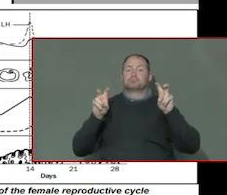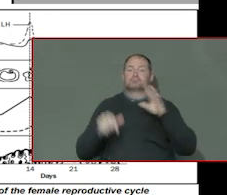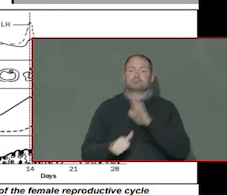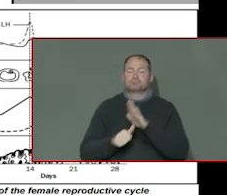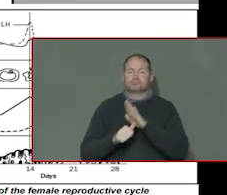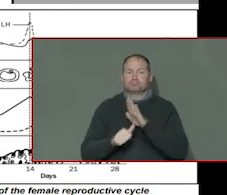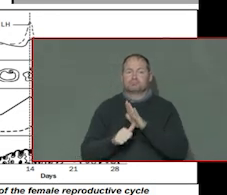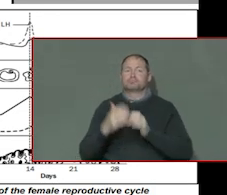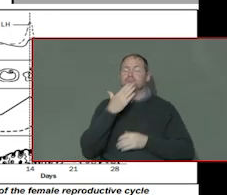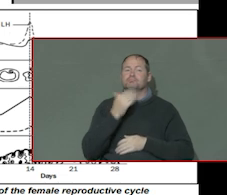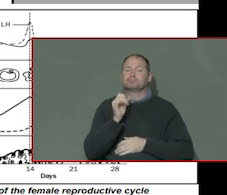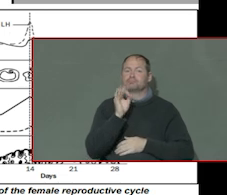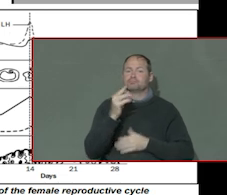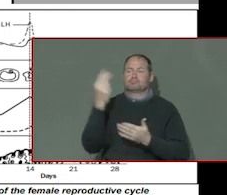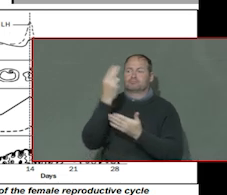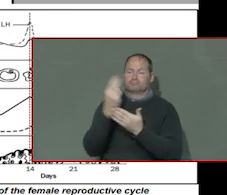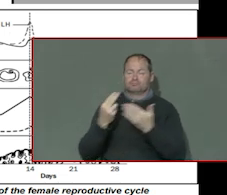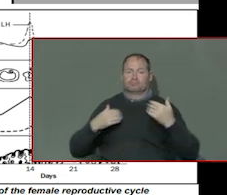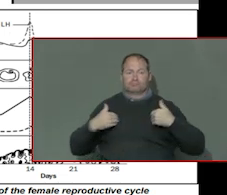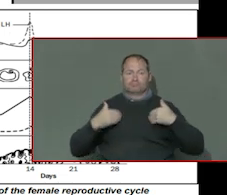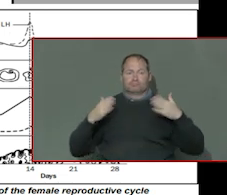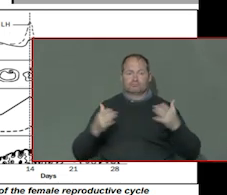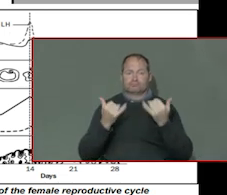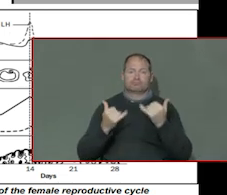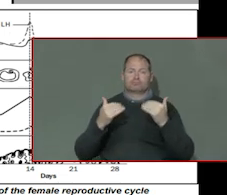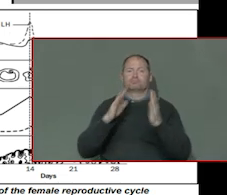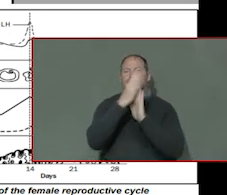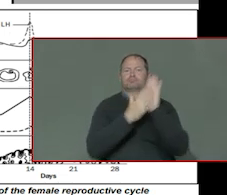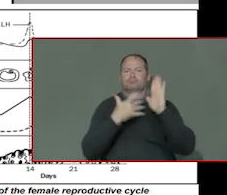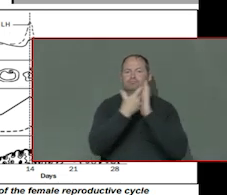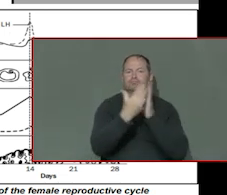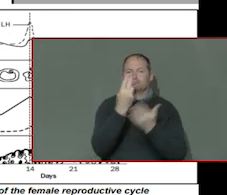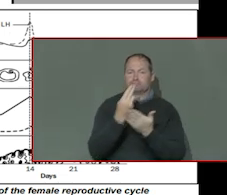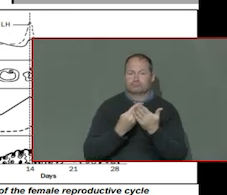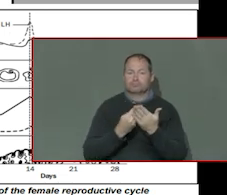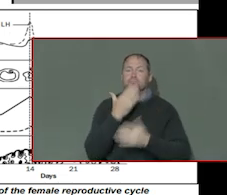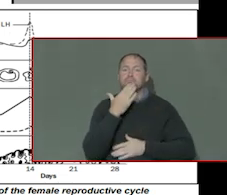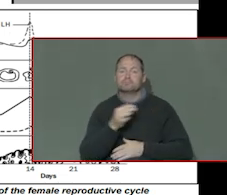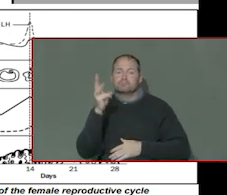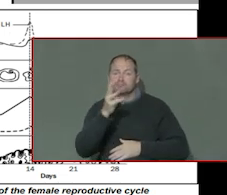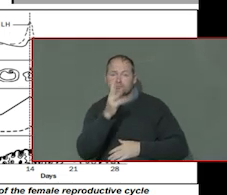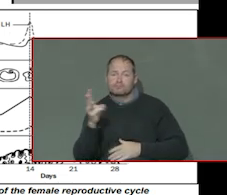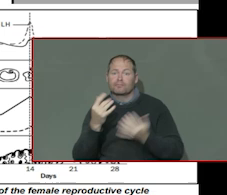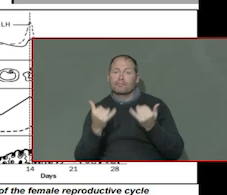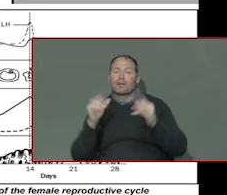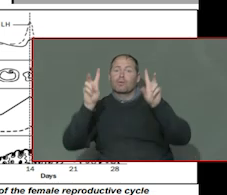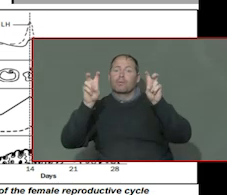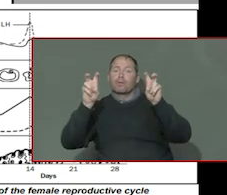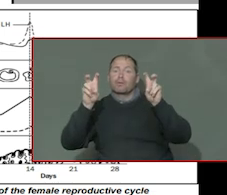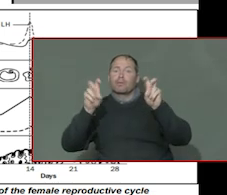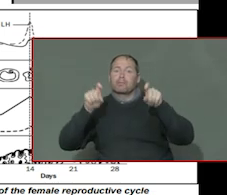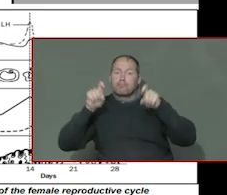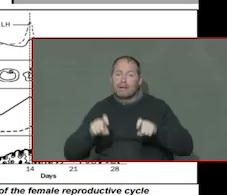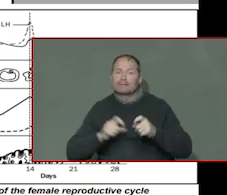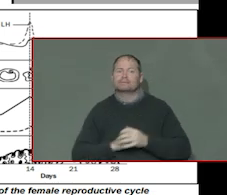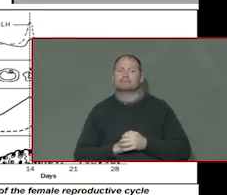a diagram or you're going to draw a table, be careful, grade 12s. The newest thing is we give